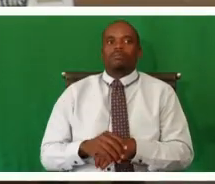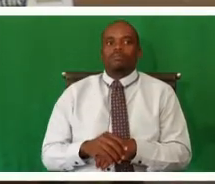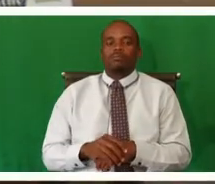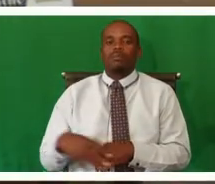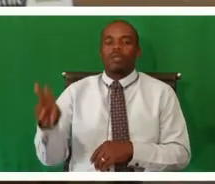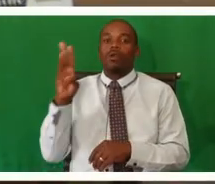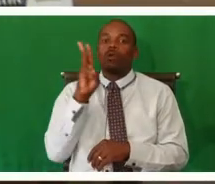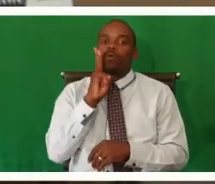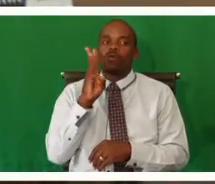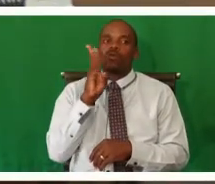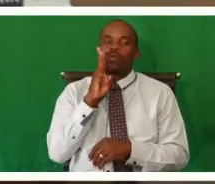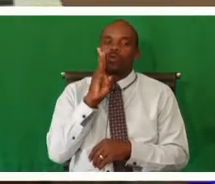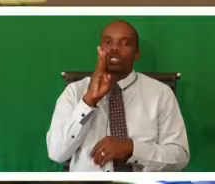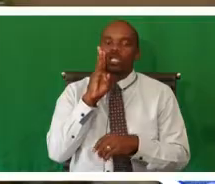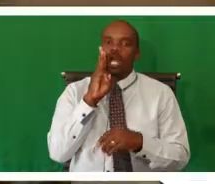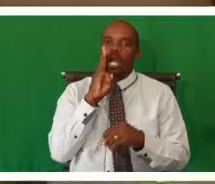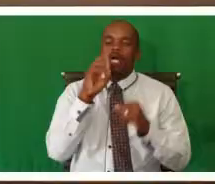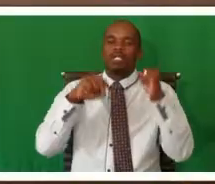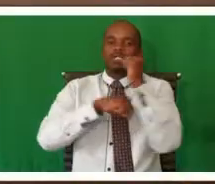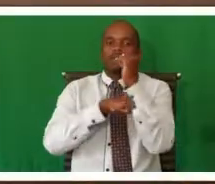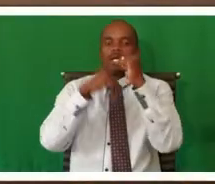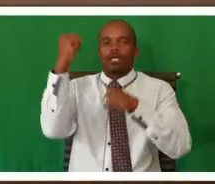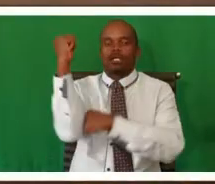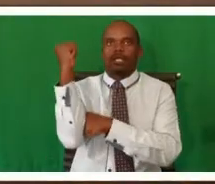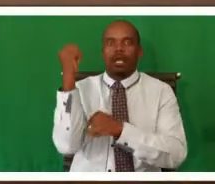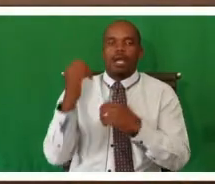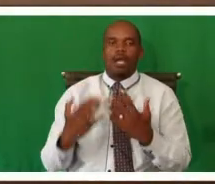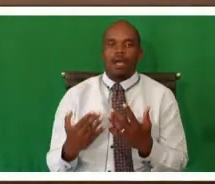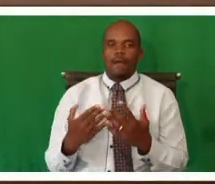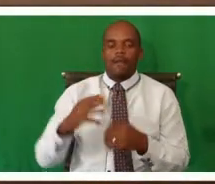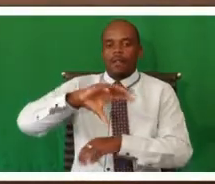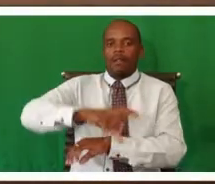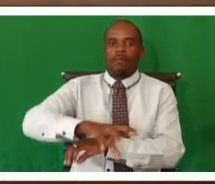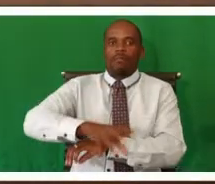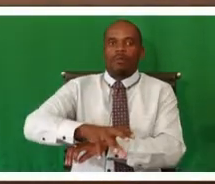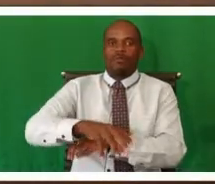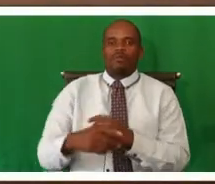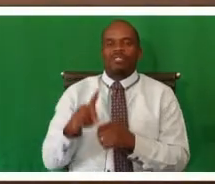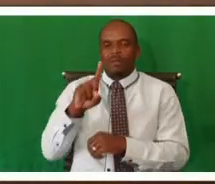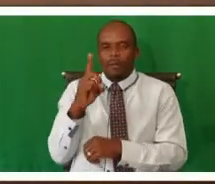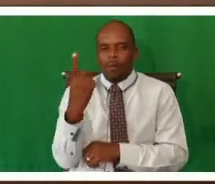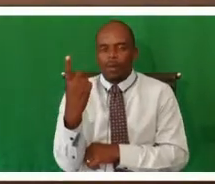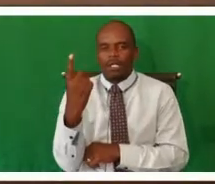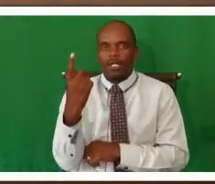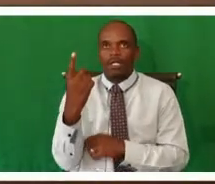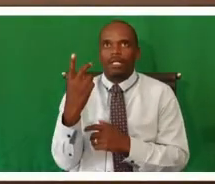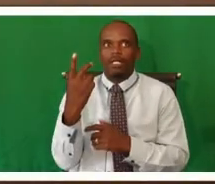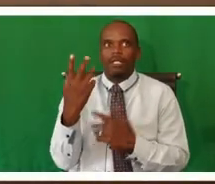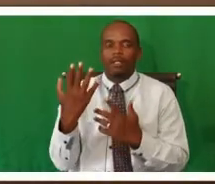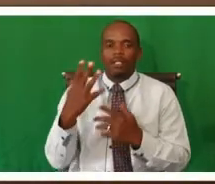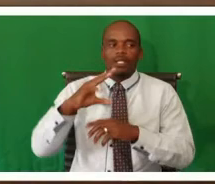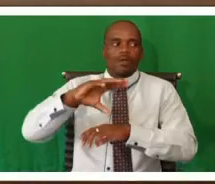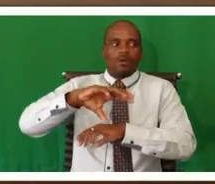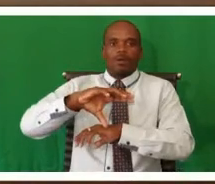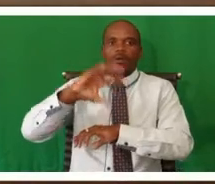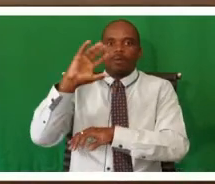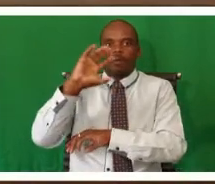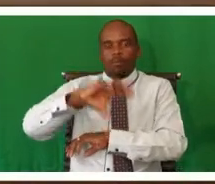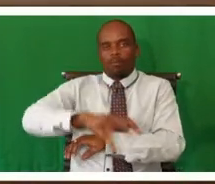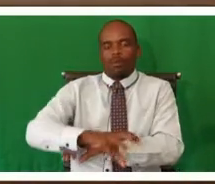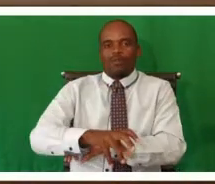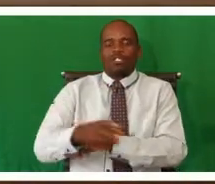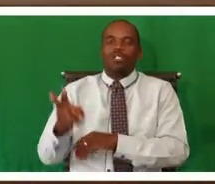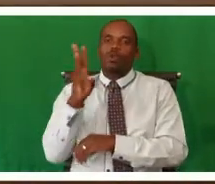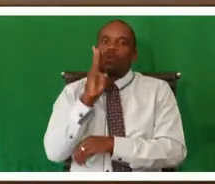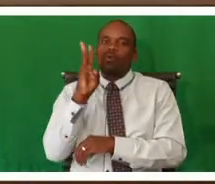Water structures. The province is prioritized with the provision of water as